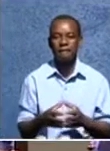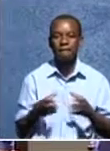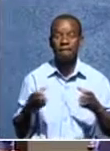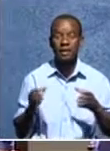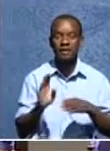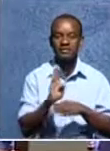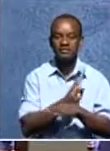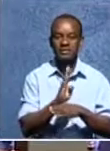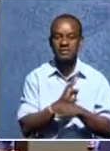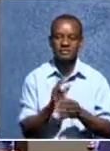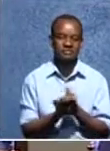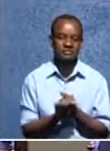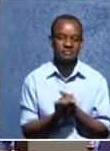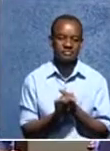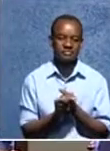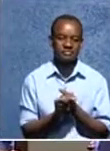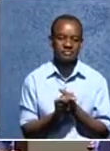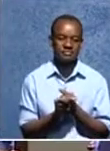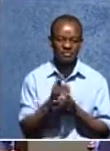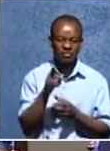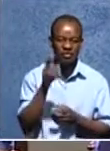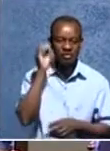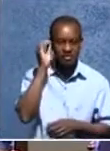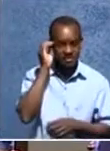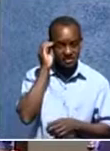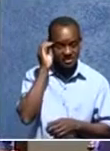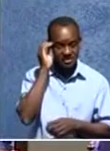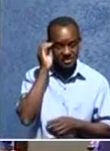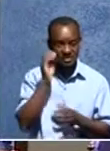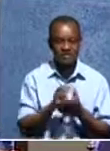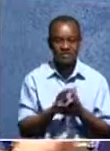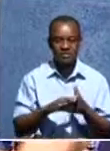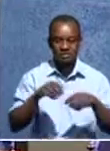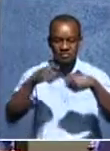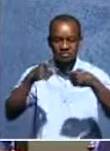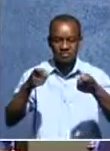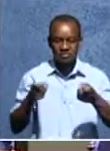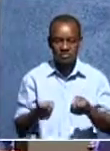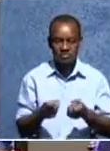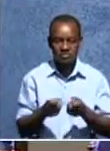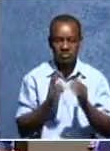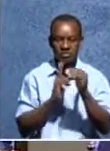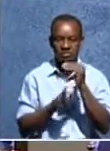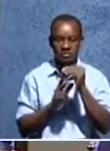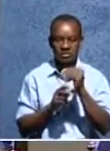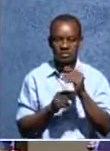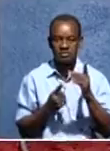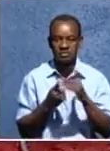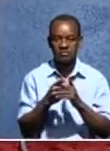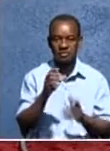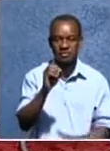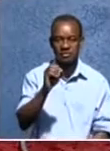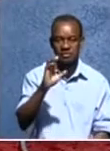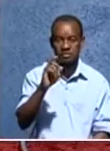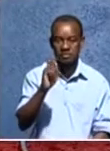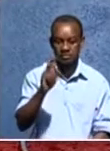You obviously aware of the upcoming Adventure Tourism and Travel Summit, which will take place, like Mr. Nawib said, in October this year. I'd like